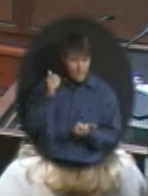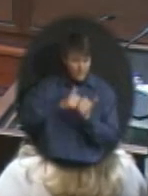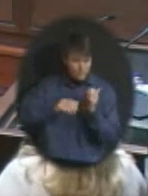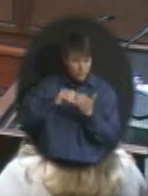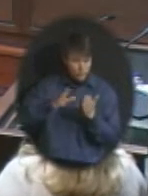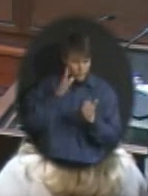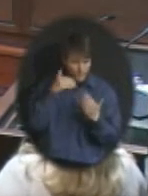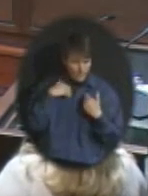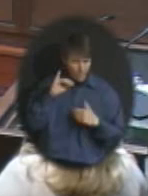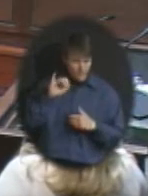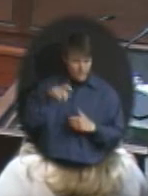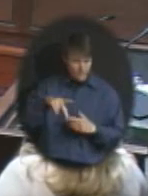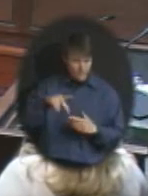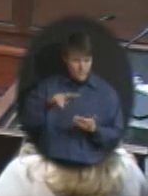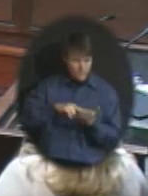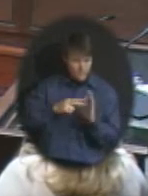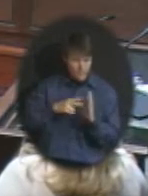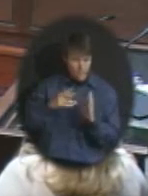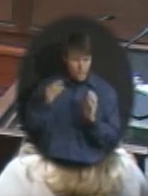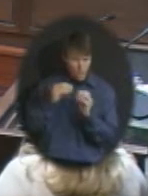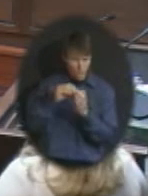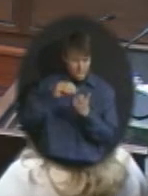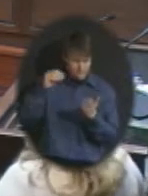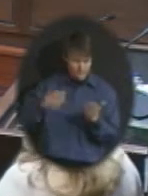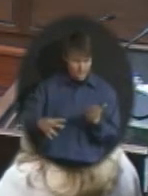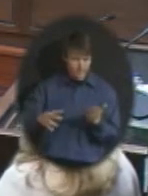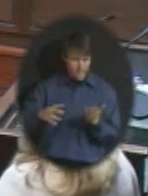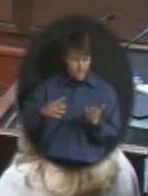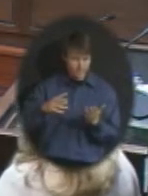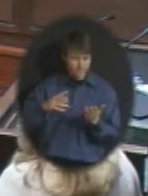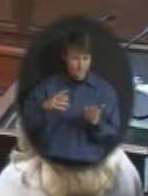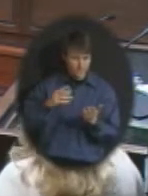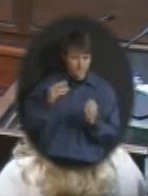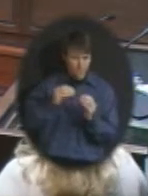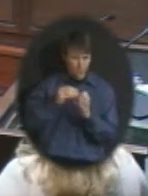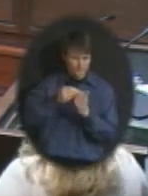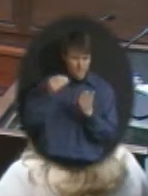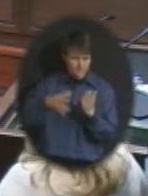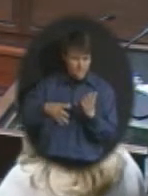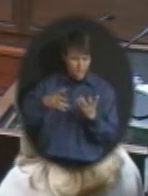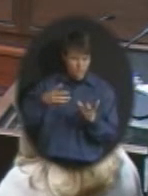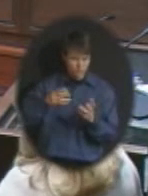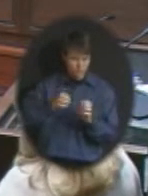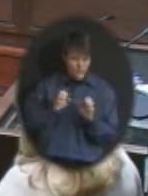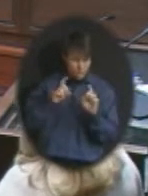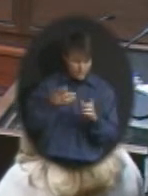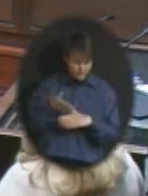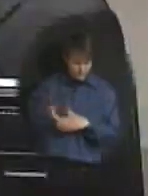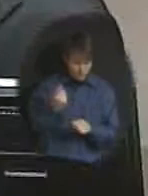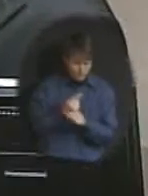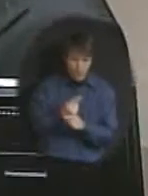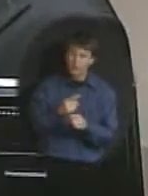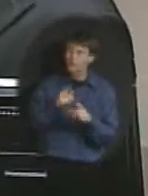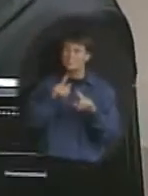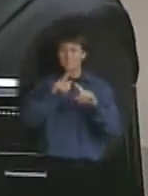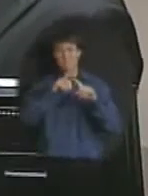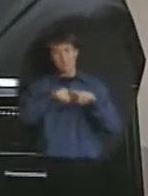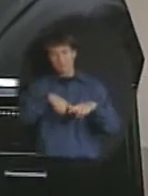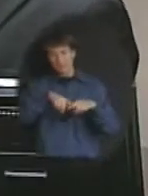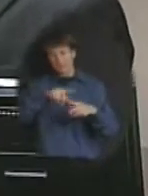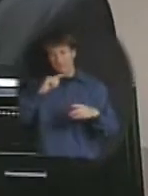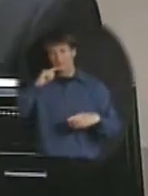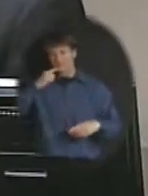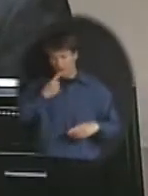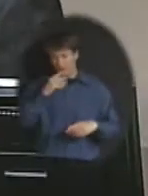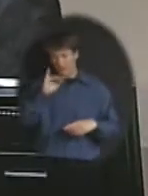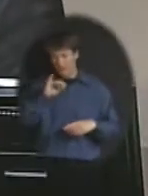Yes. And so they're a lot more expensive to educate. Depending on the severity of the